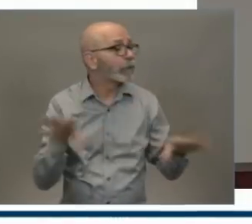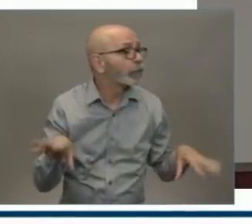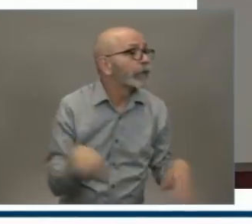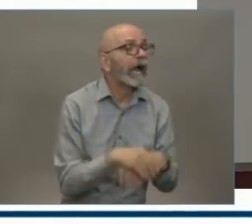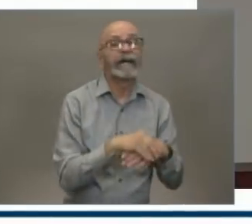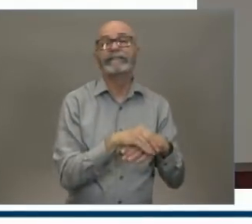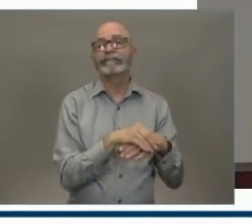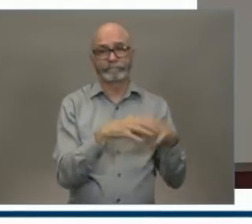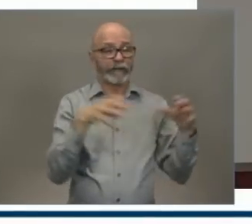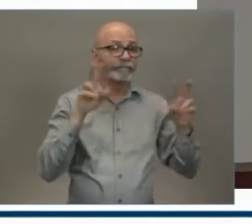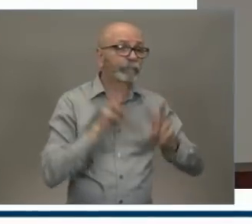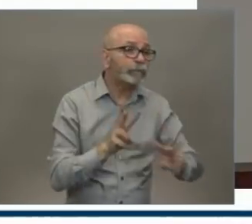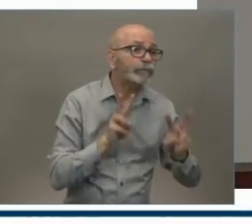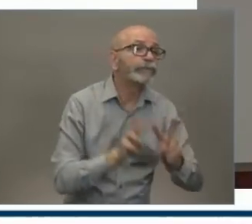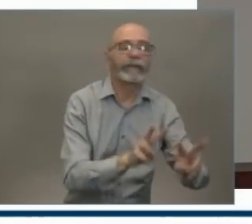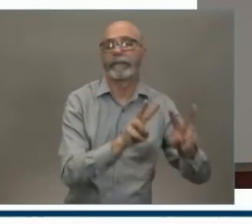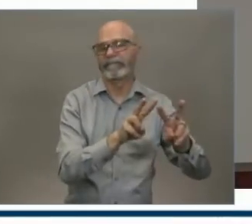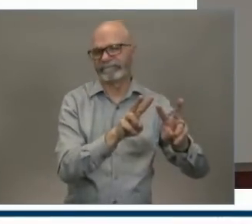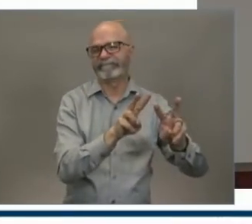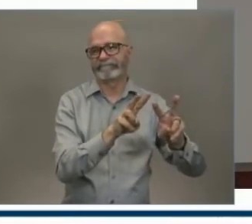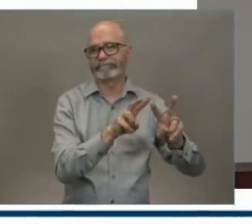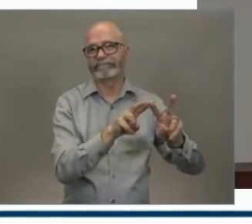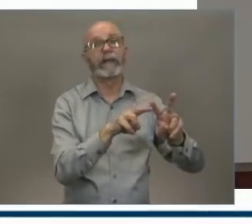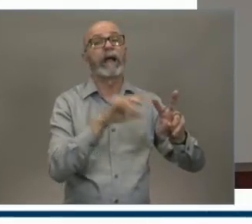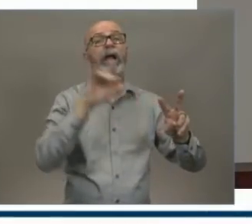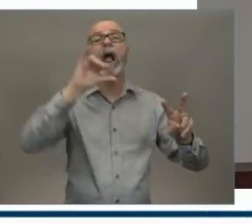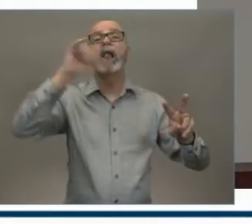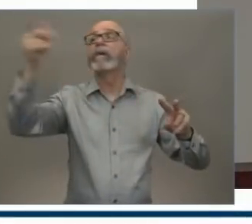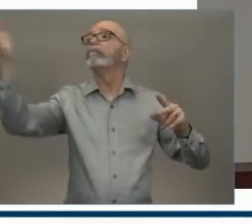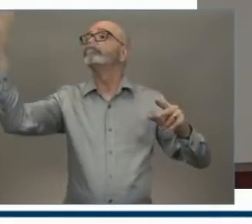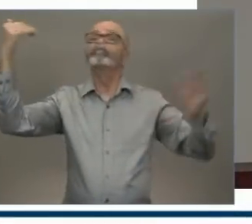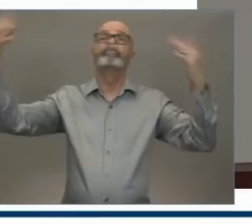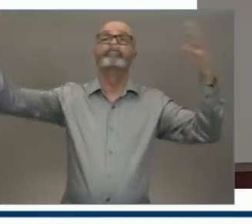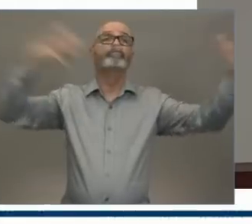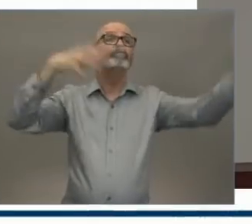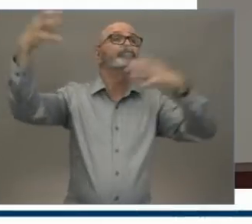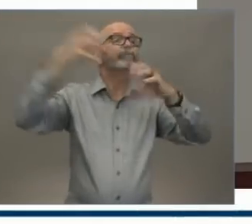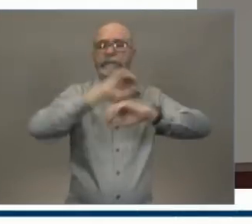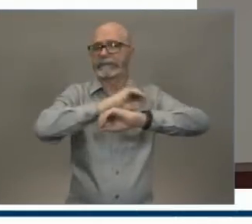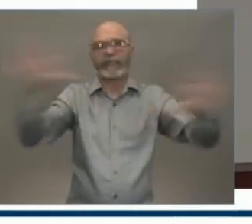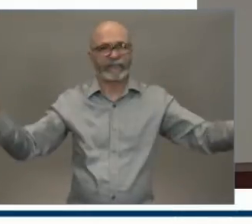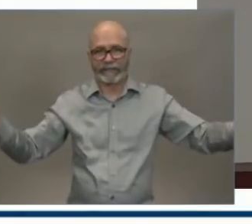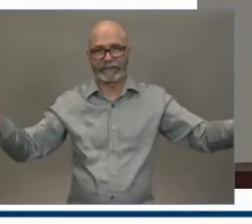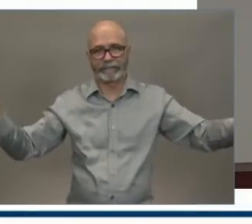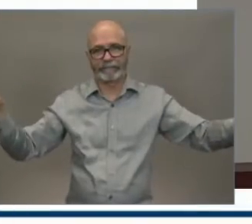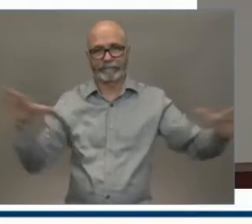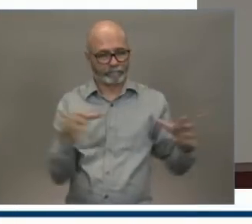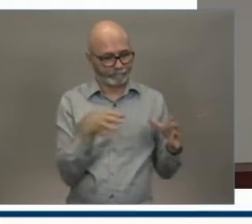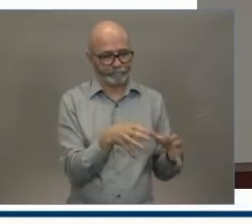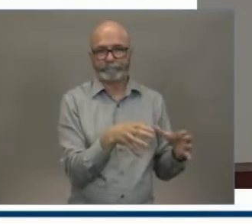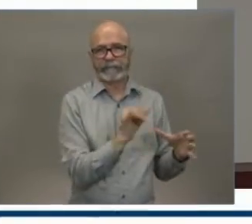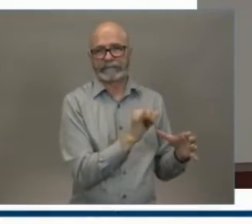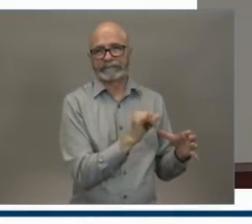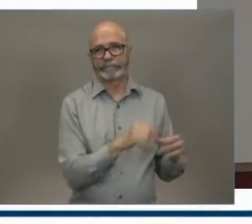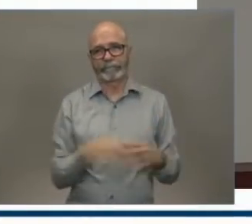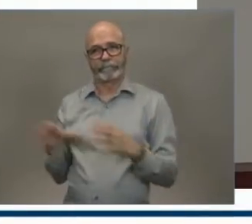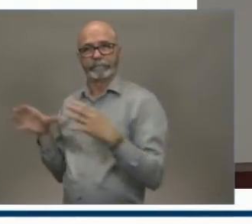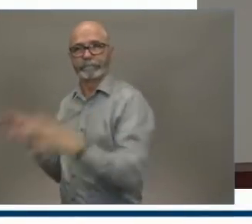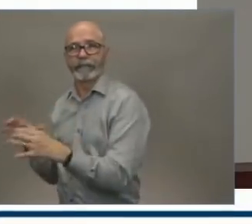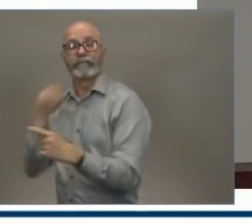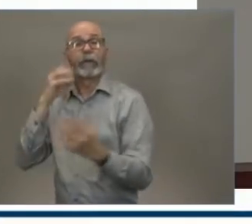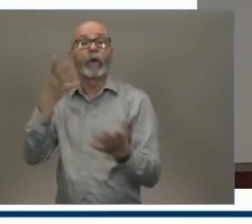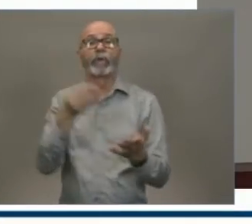ceremonies. No other gatherings are allowed. Retail spaces and fitness facilities and studios are at only 50% of